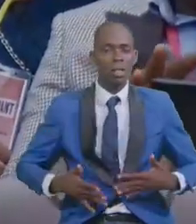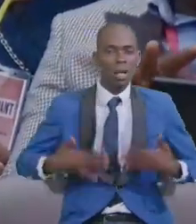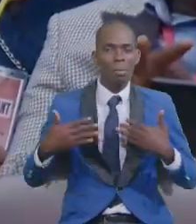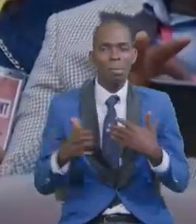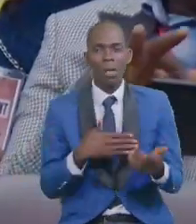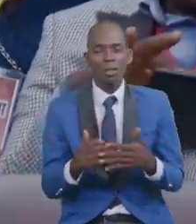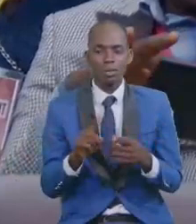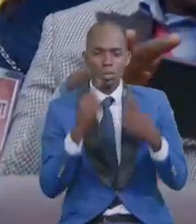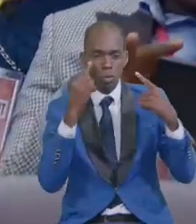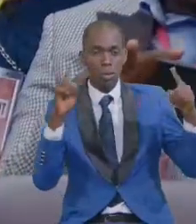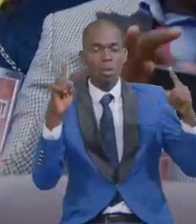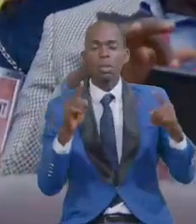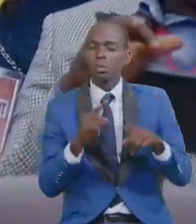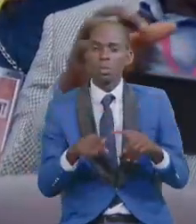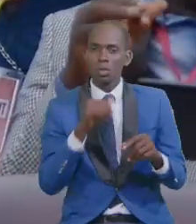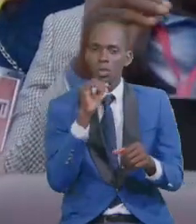make it.